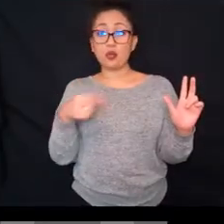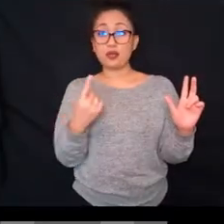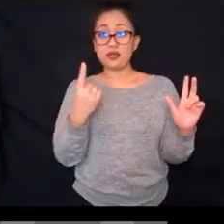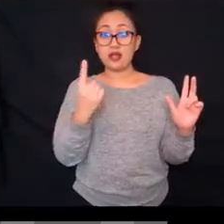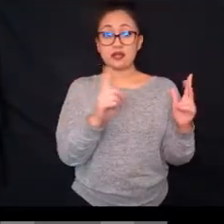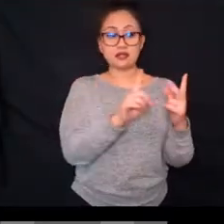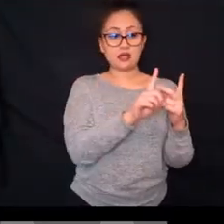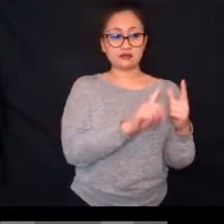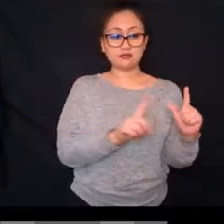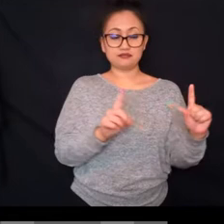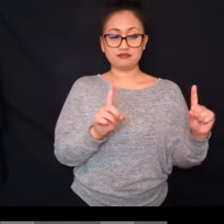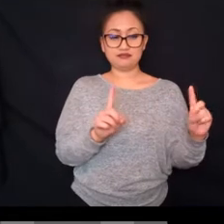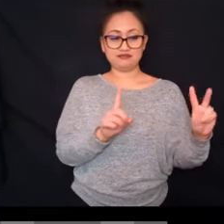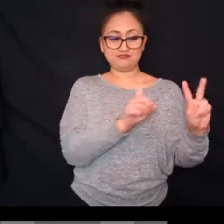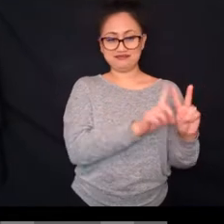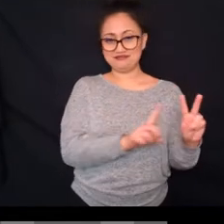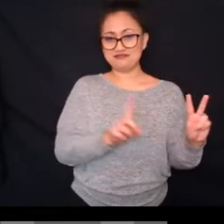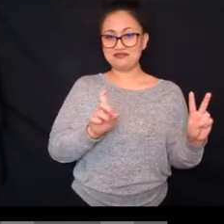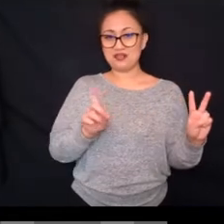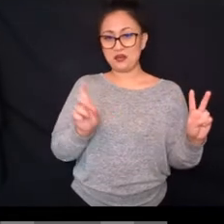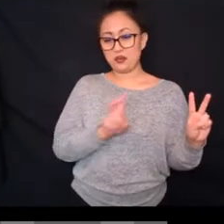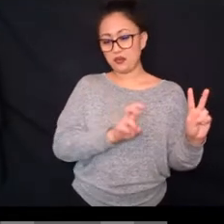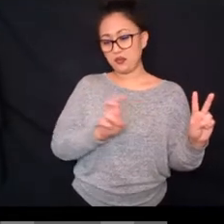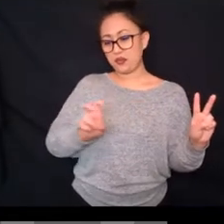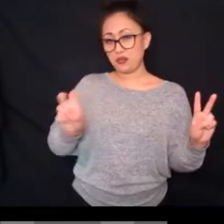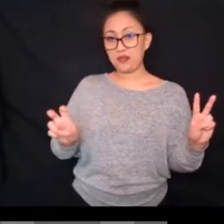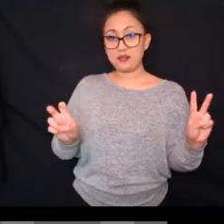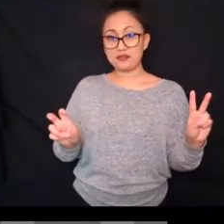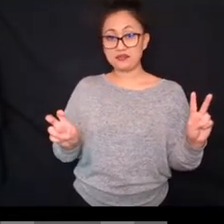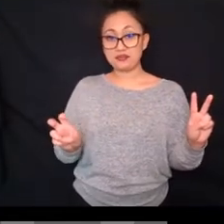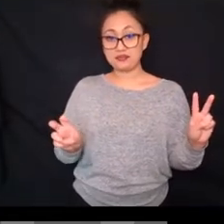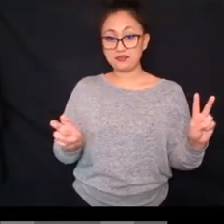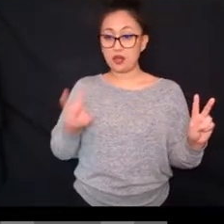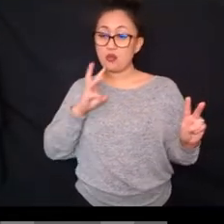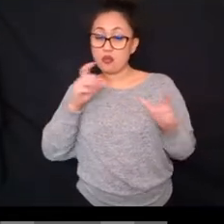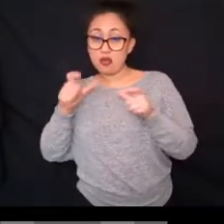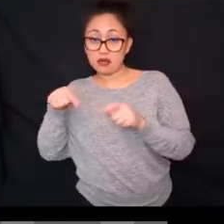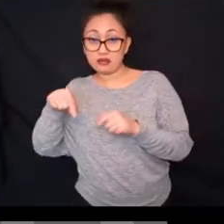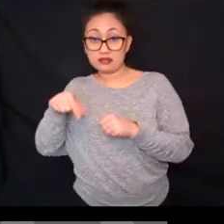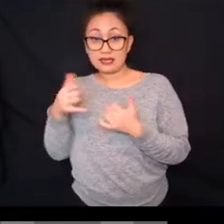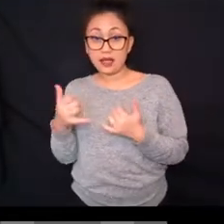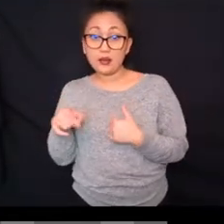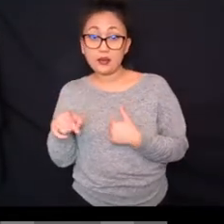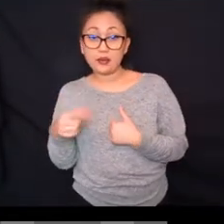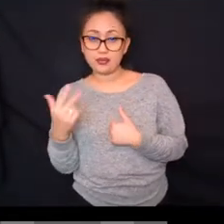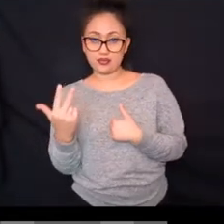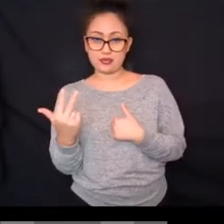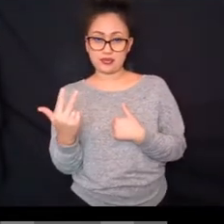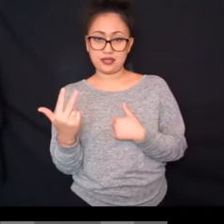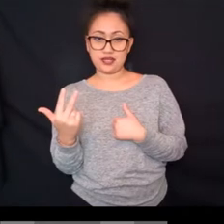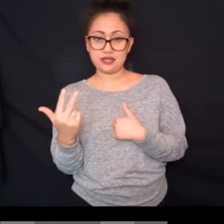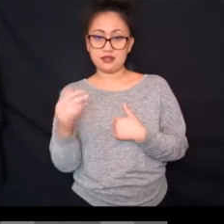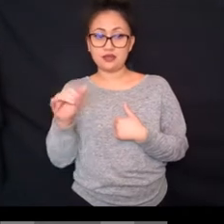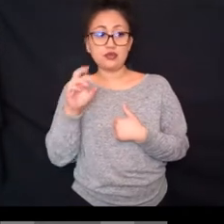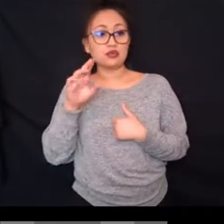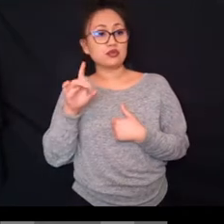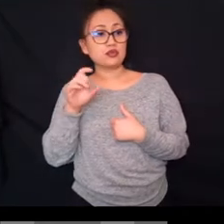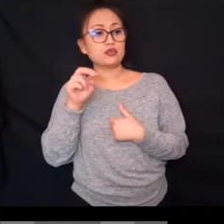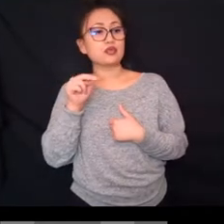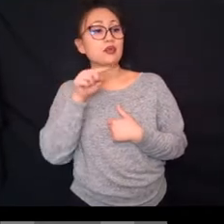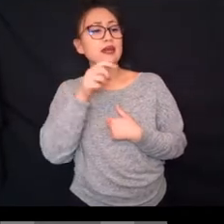1 little duck came waddling back. How many's in the water now? 3. Jordan, how many do you have in the water now?